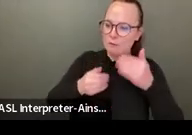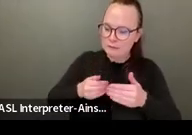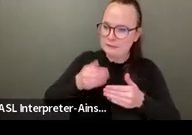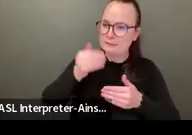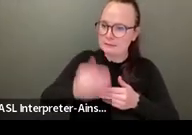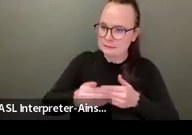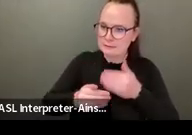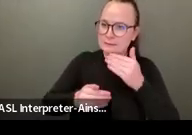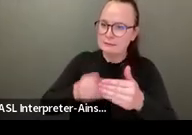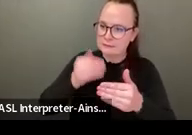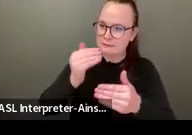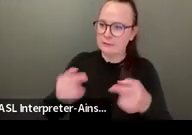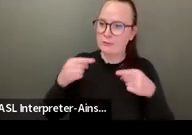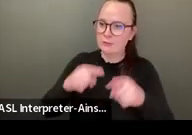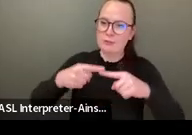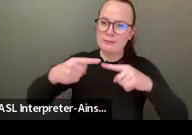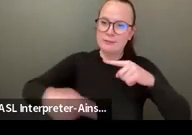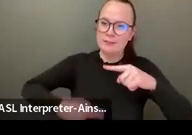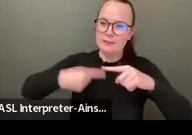IEP.